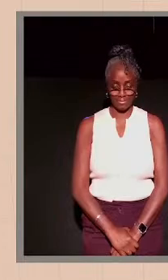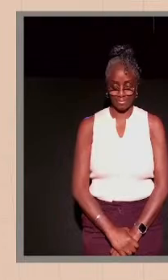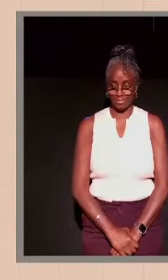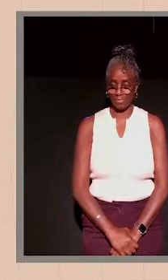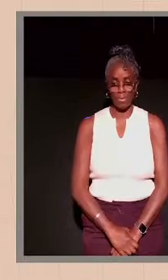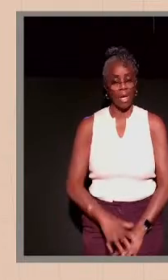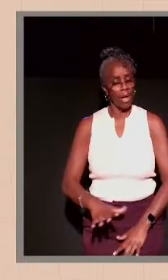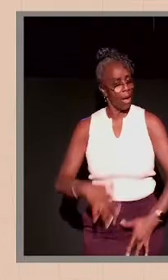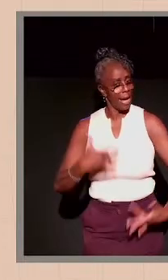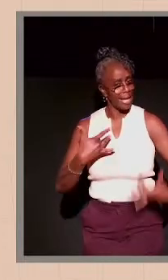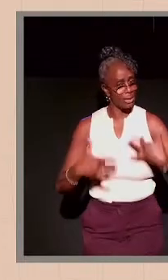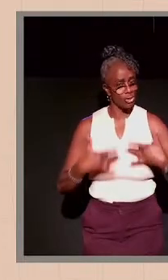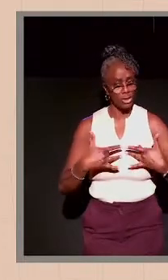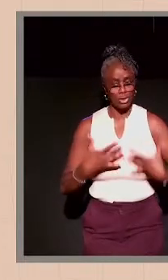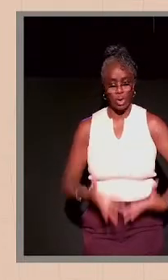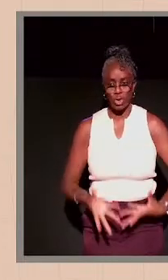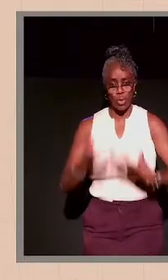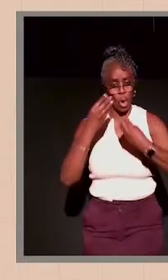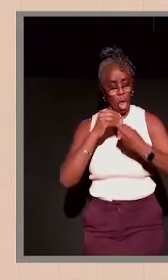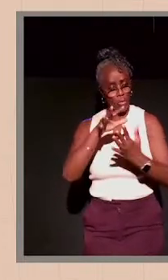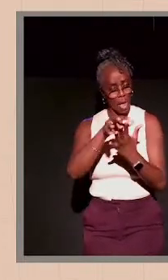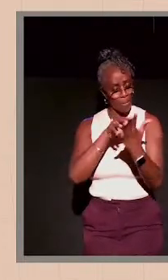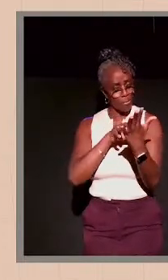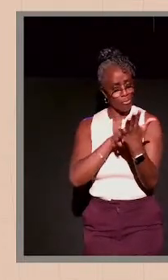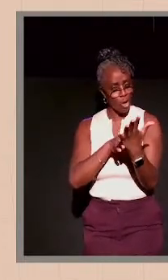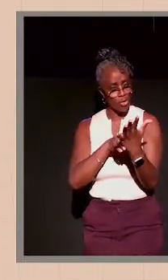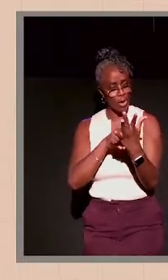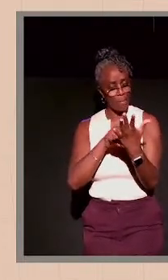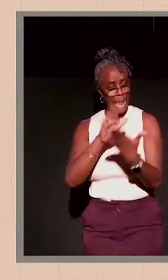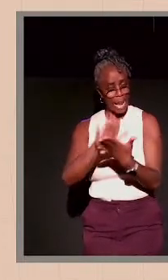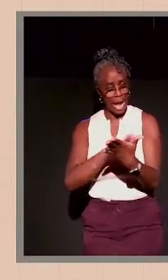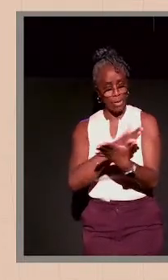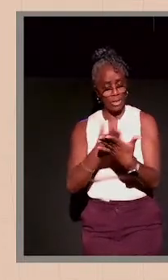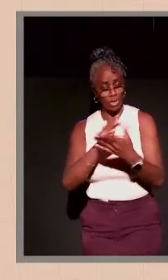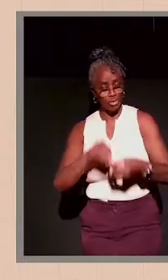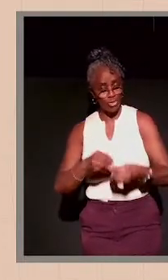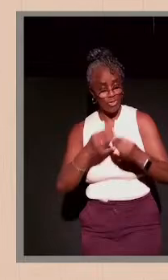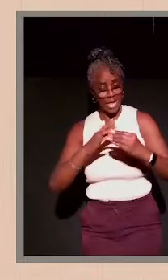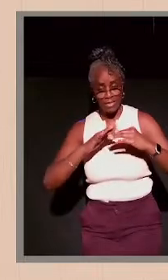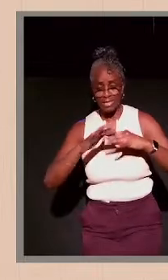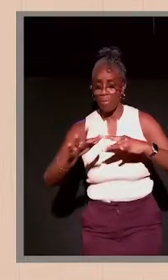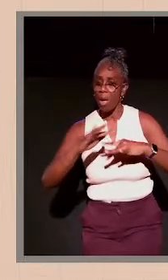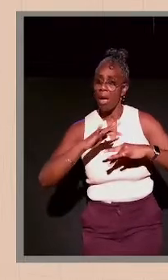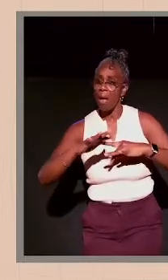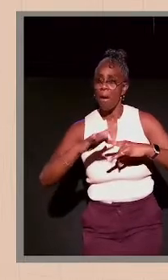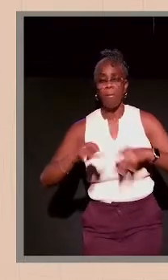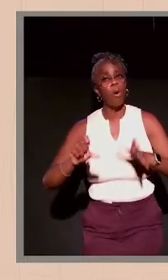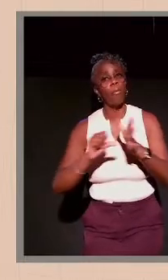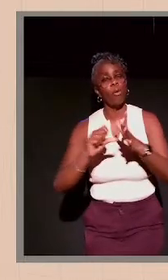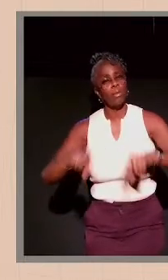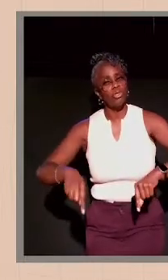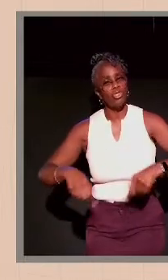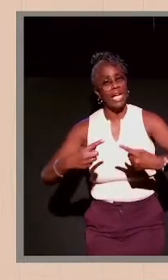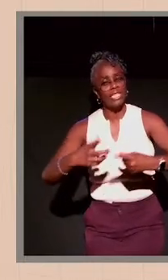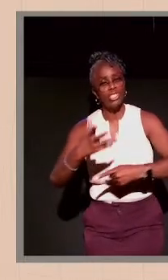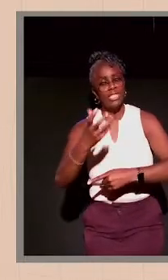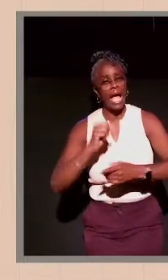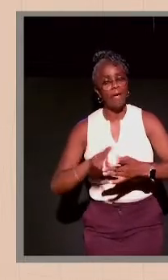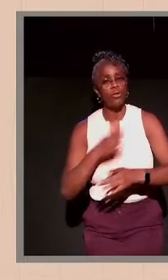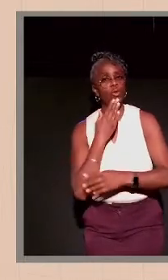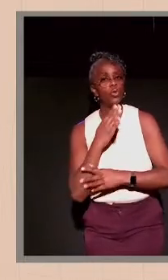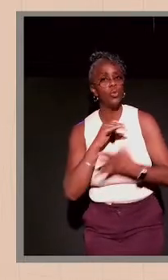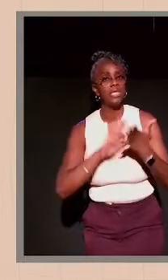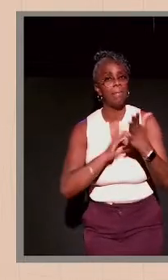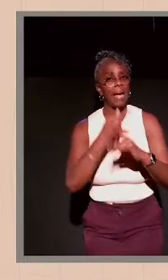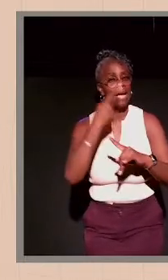super interesting that you learned this programming language just because you wanted to build your own synth. What were the biggest challenges that you found in kind of using Max as a